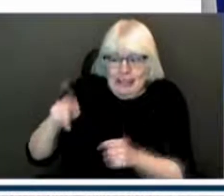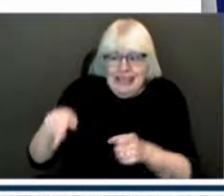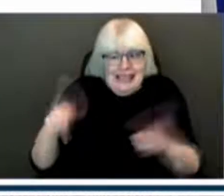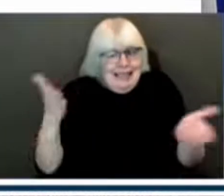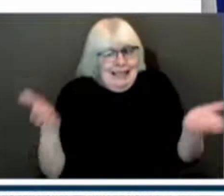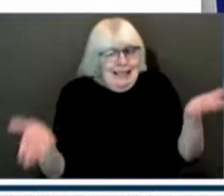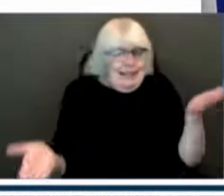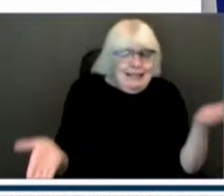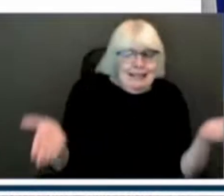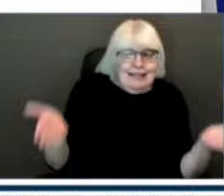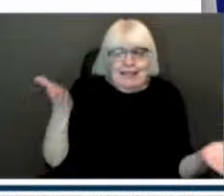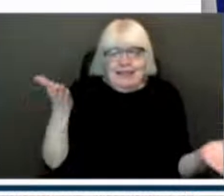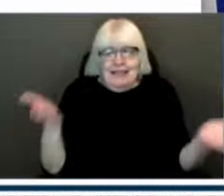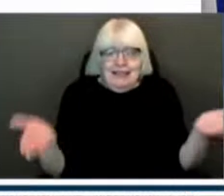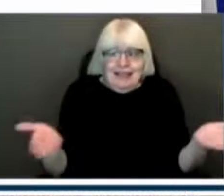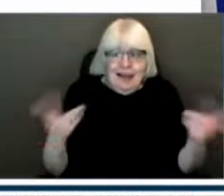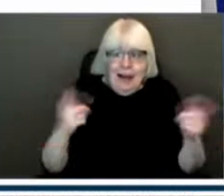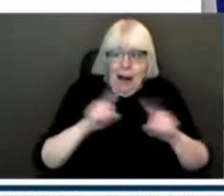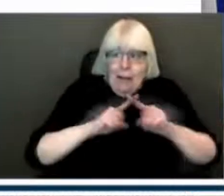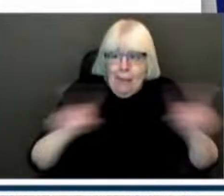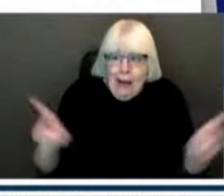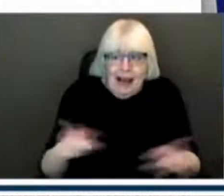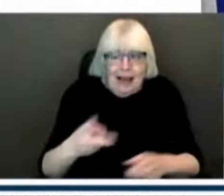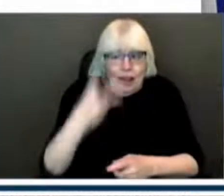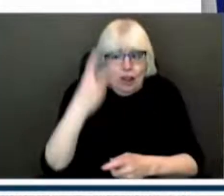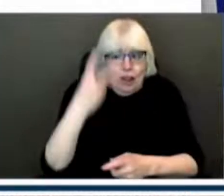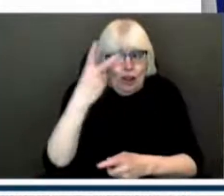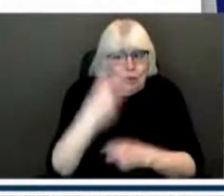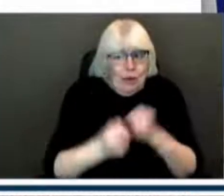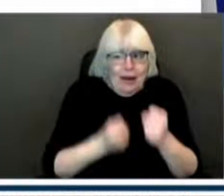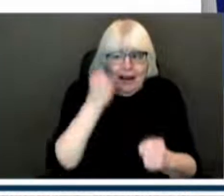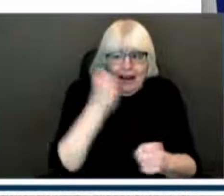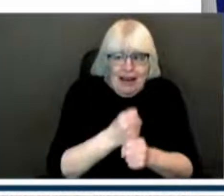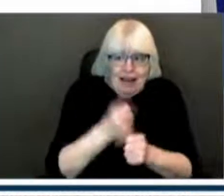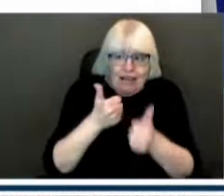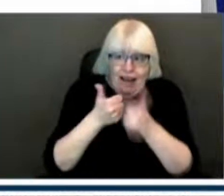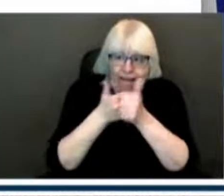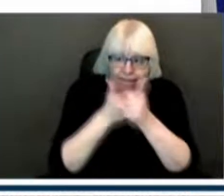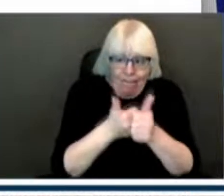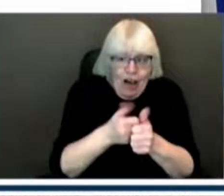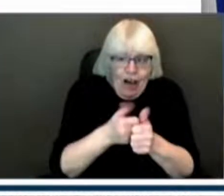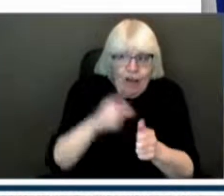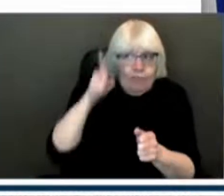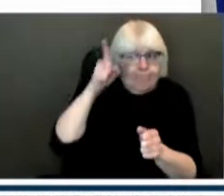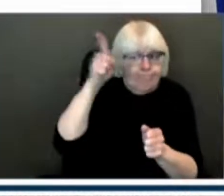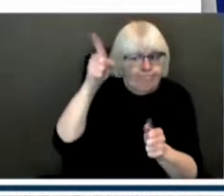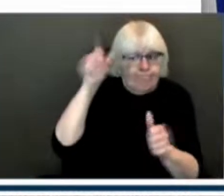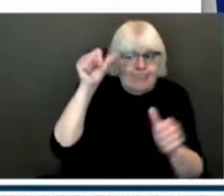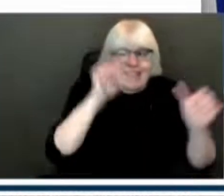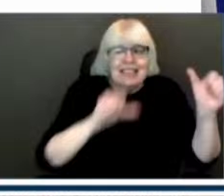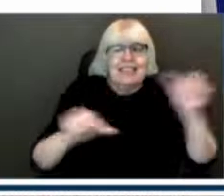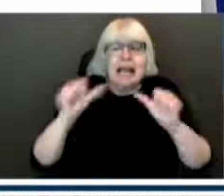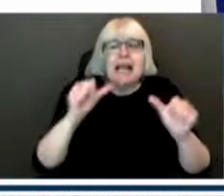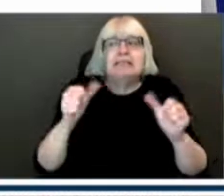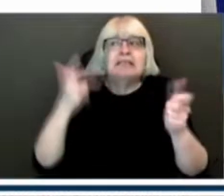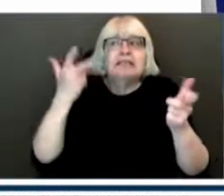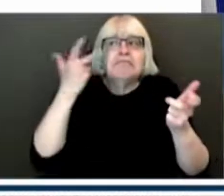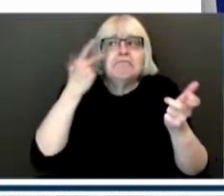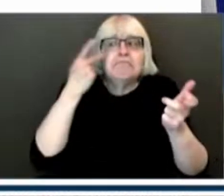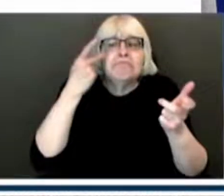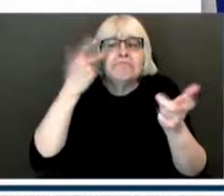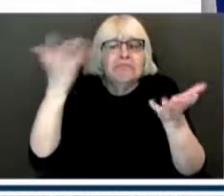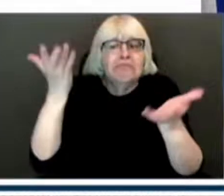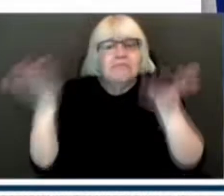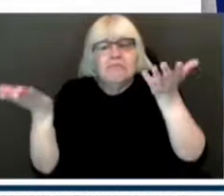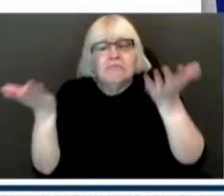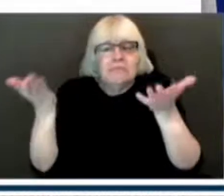2 years, we have followed the science. And today, and every day, we will continue to be guided by